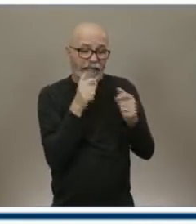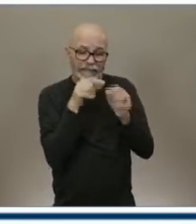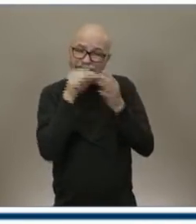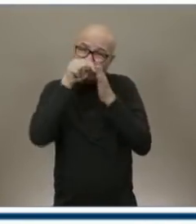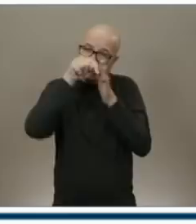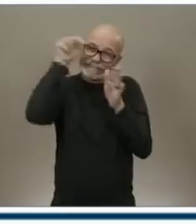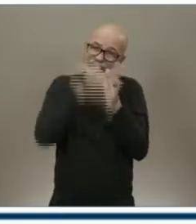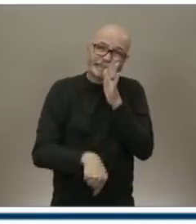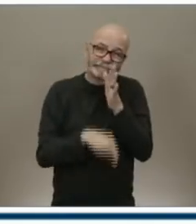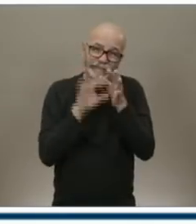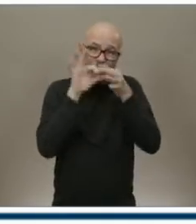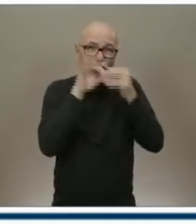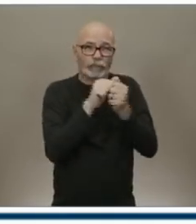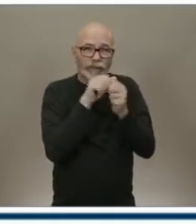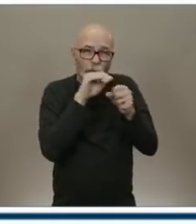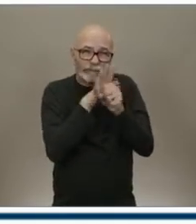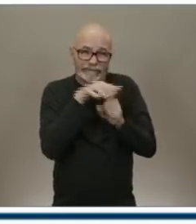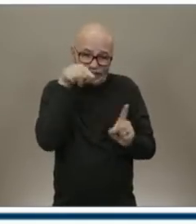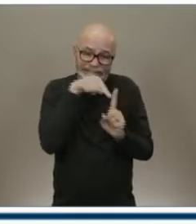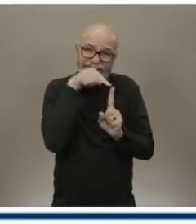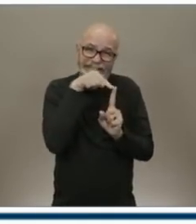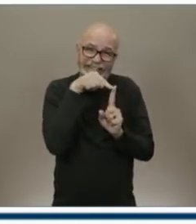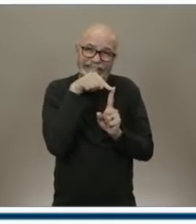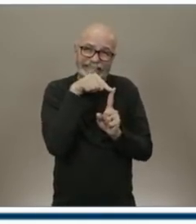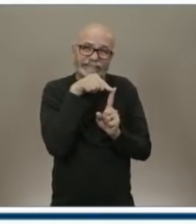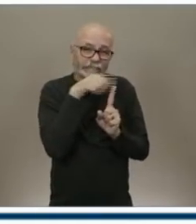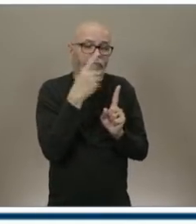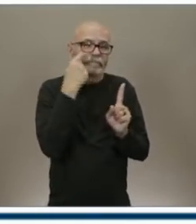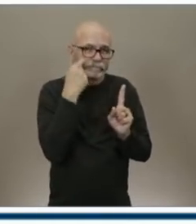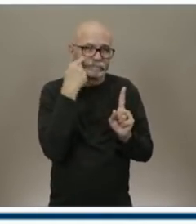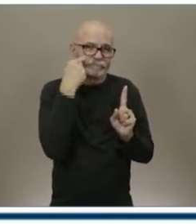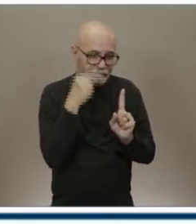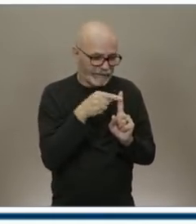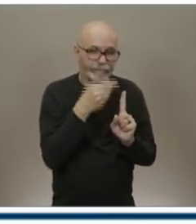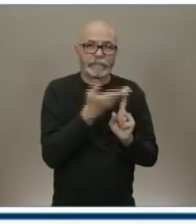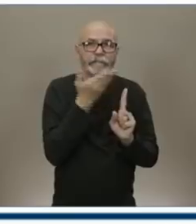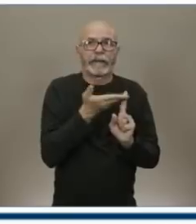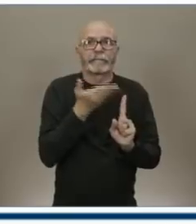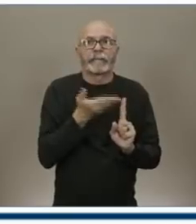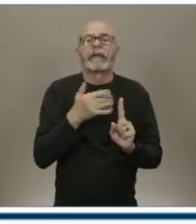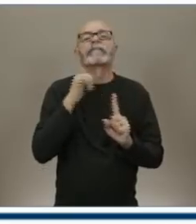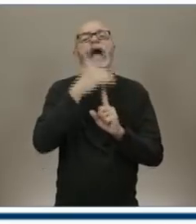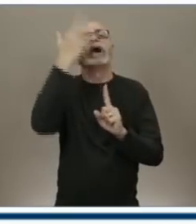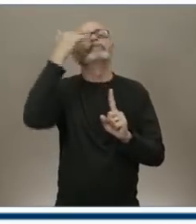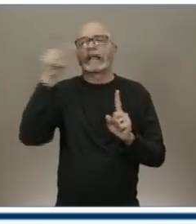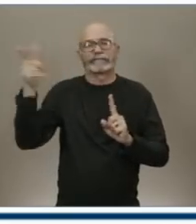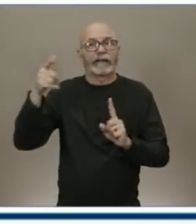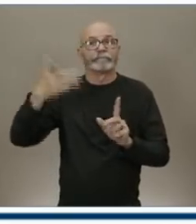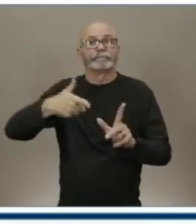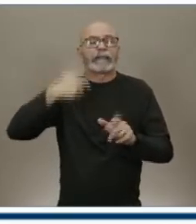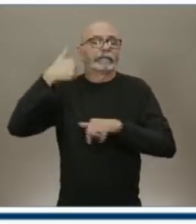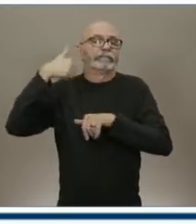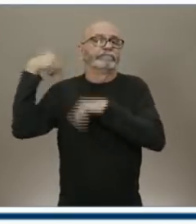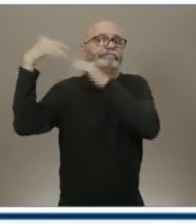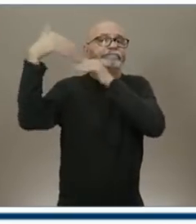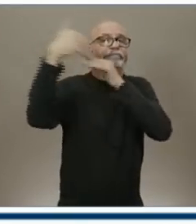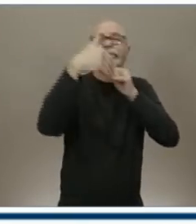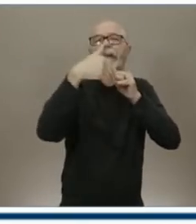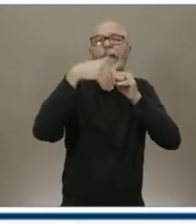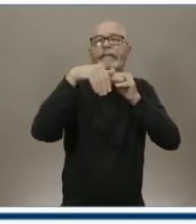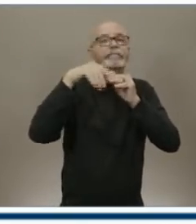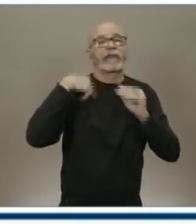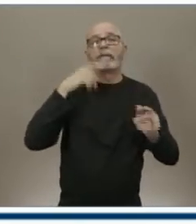that evidence as it came in. So the process was much faster simply because everybody sped things